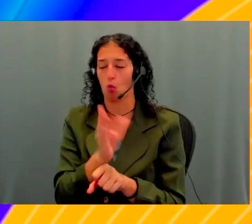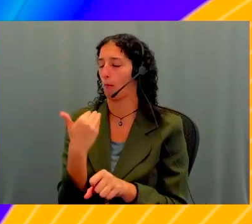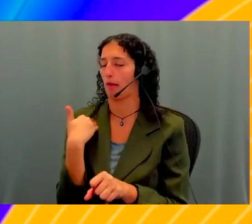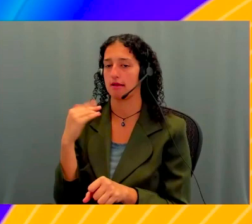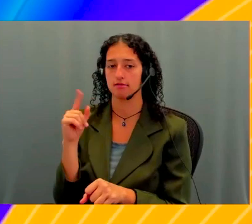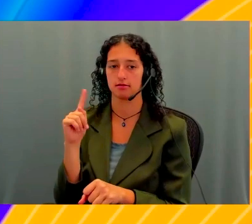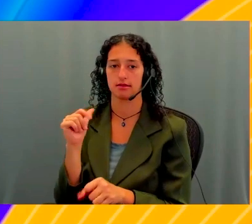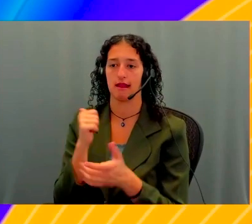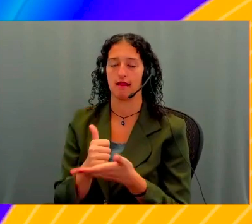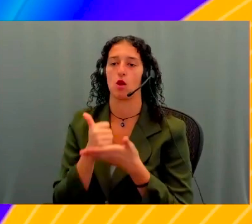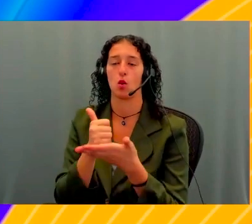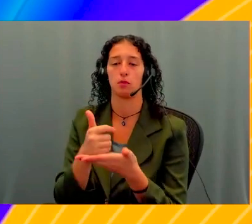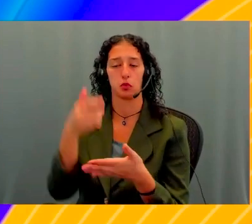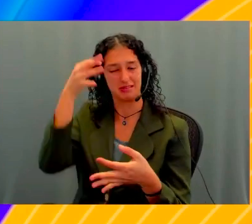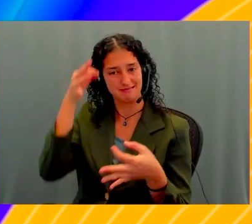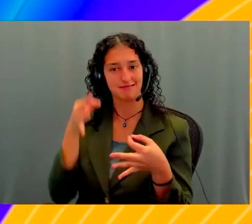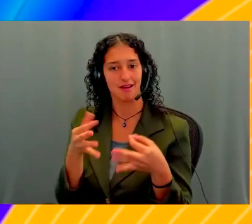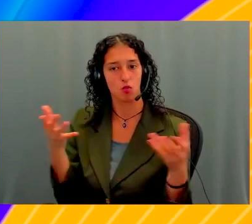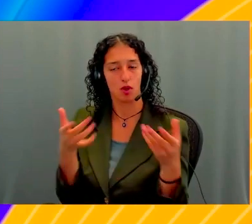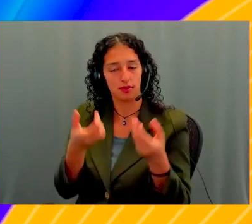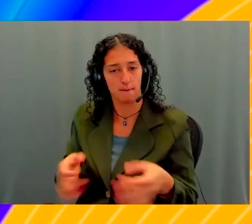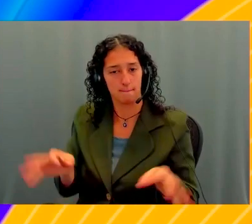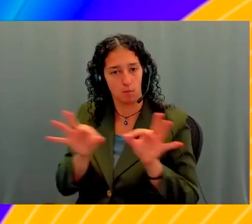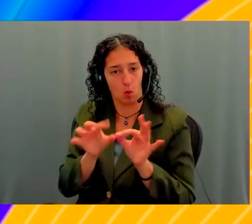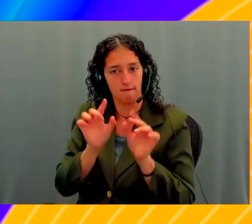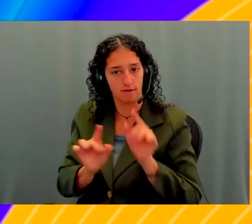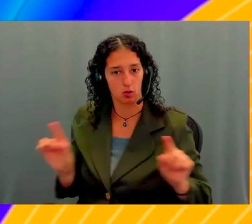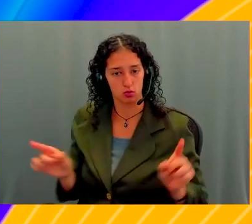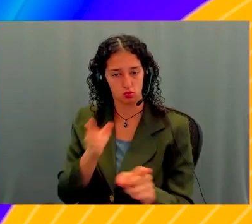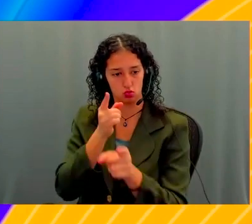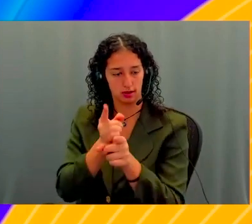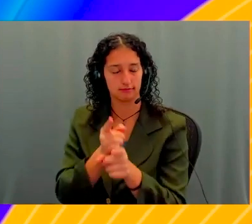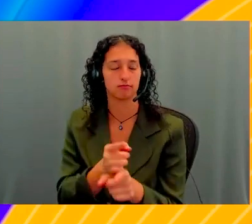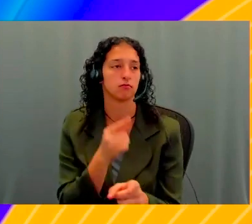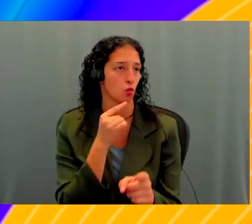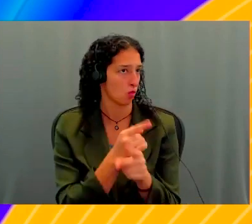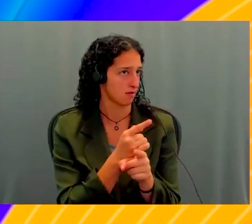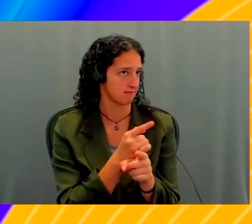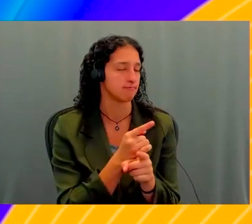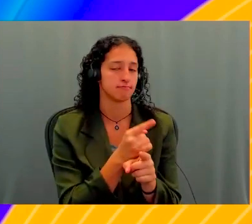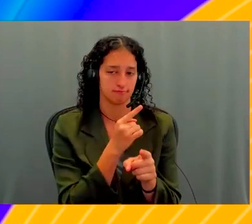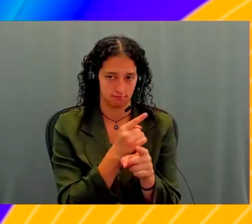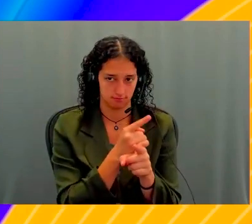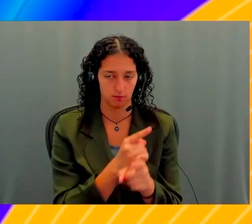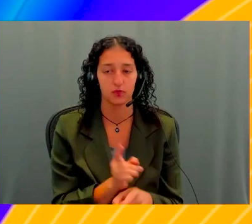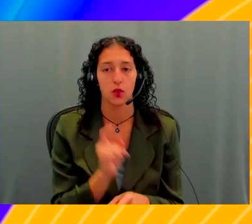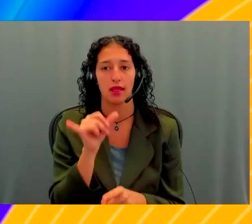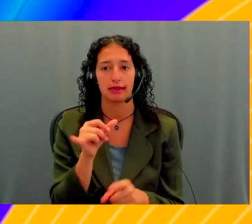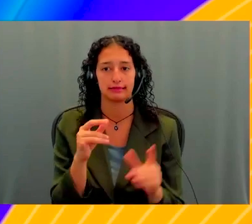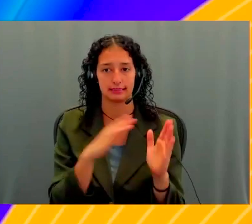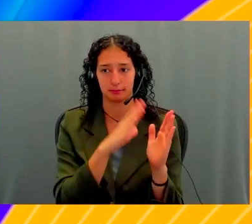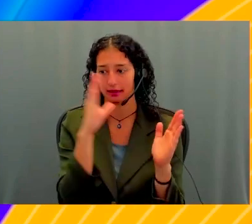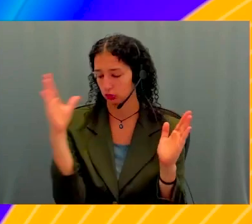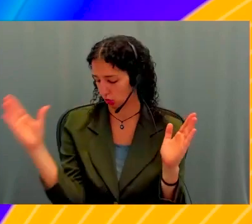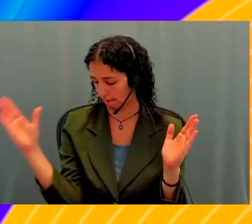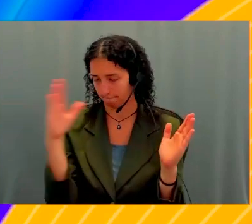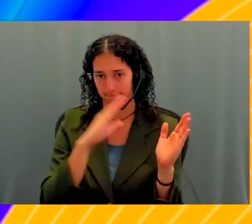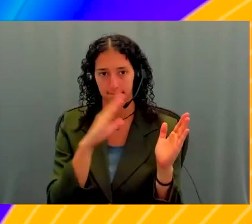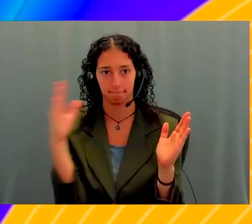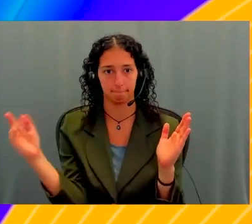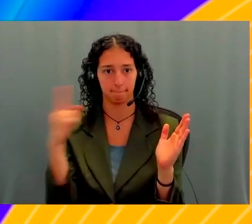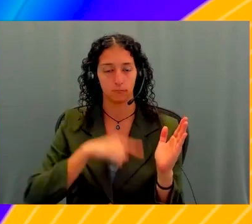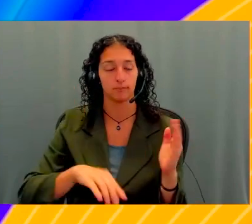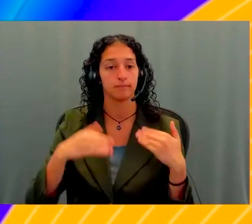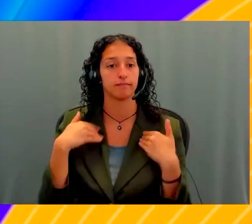what the key variables are. Correct. Yeah. Absolutely correct. Yeah. So that's that spectrum we have, right? You're starting out, you're looking